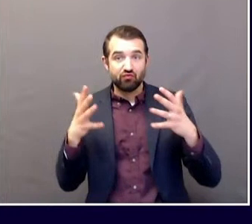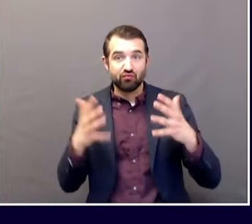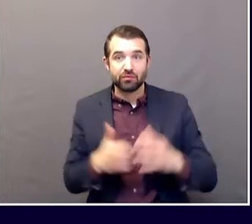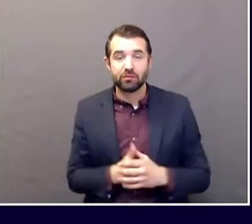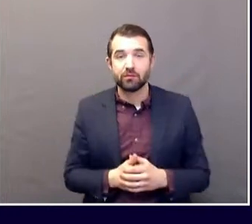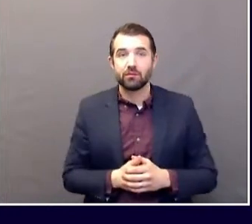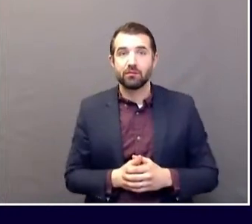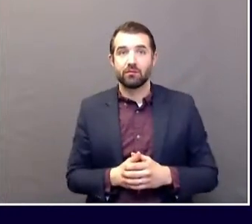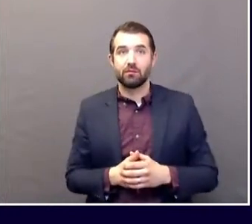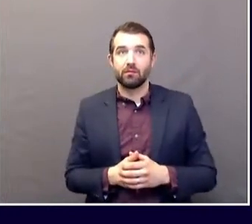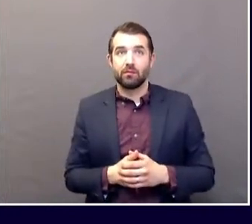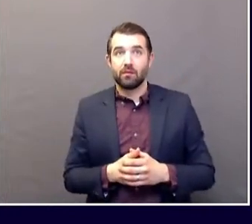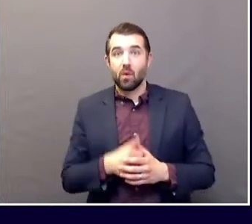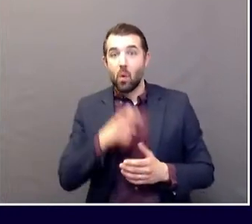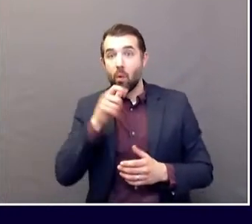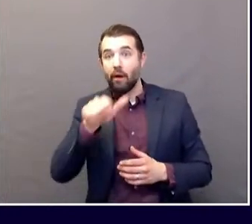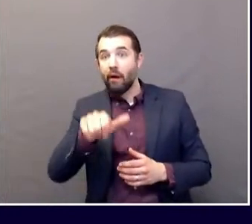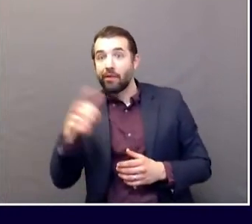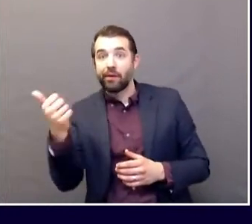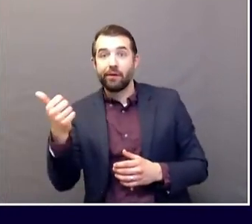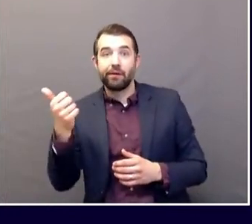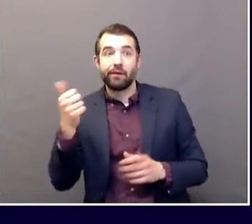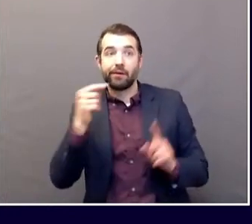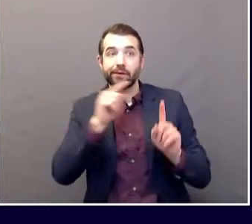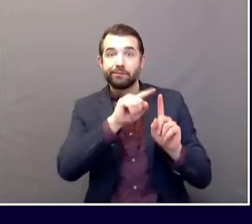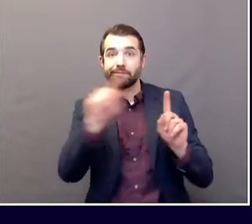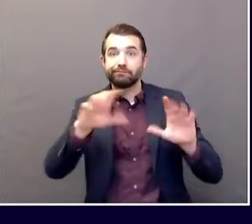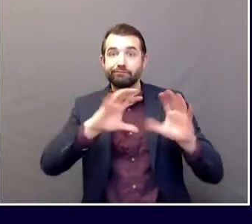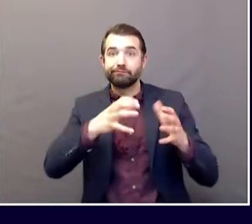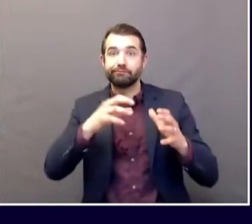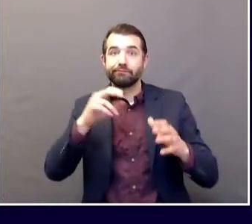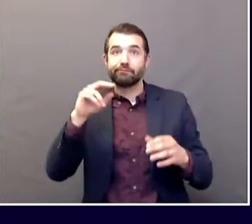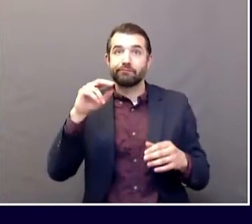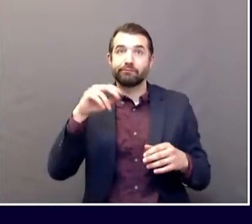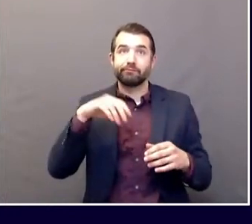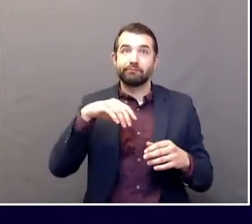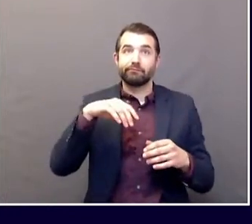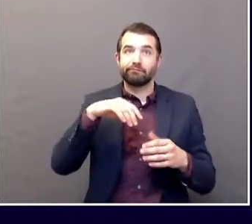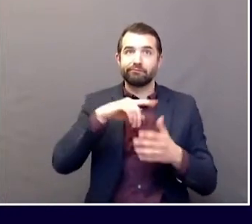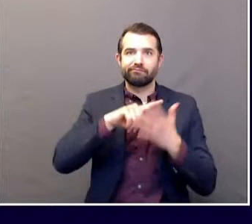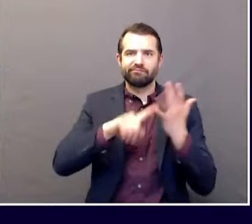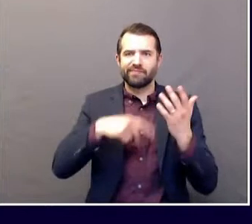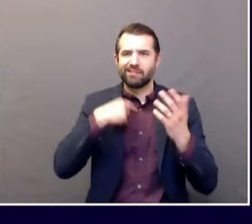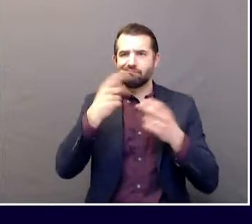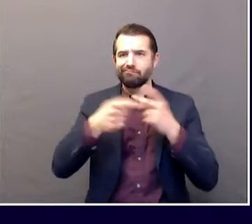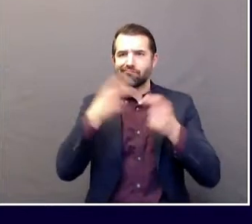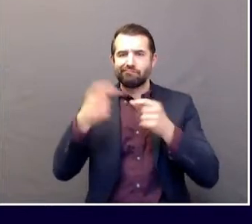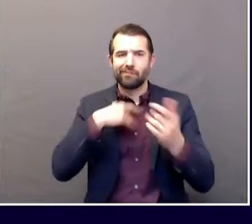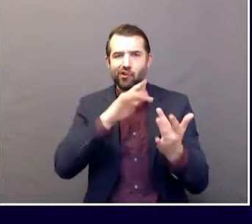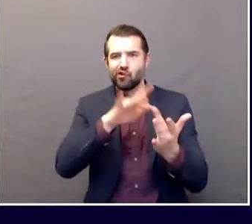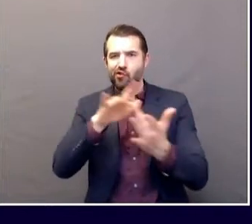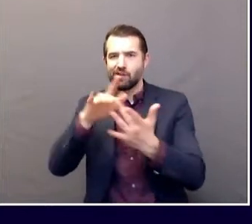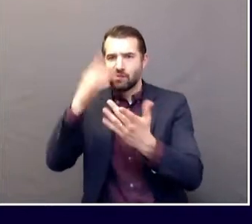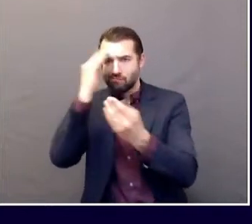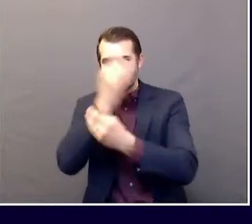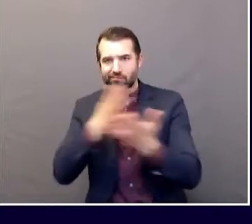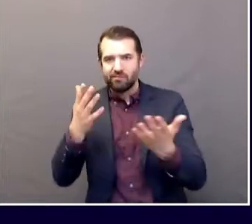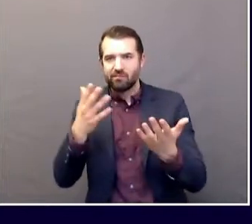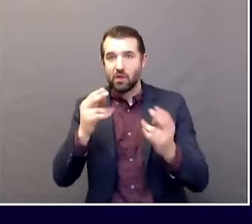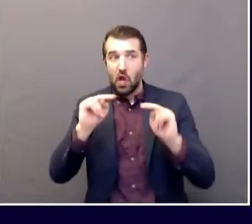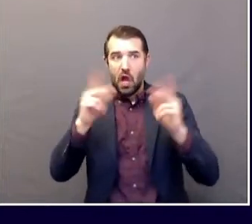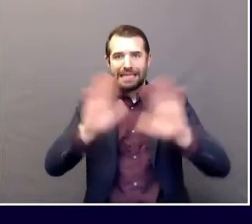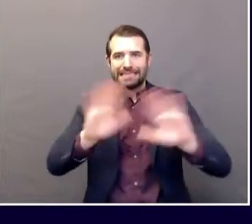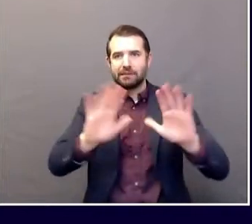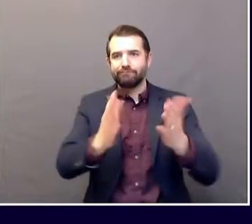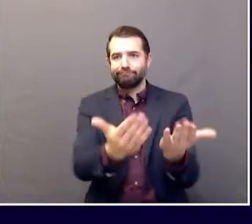EMS or other organizations got them, and again, notified them quickly. We also, within the Department of Health and Human Services, have our own